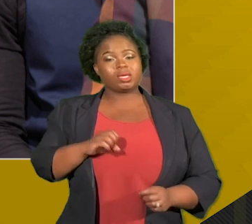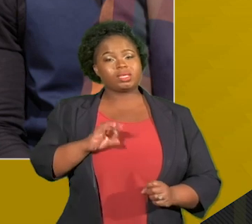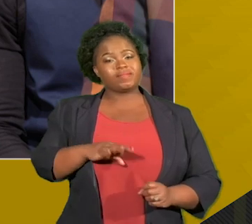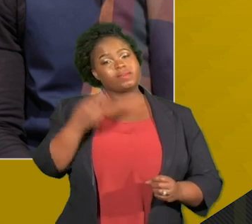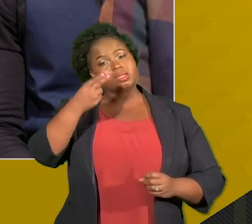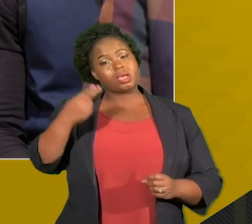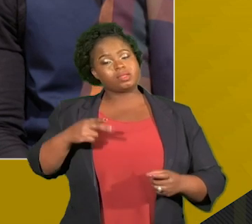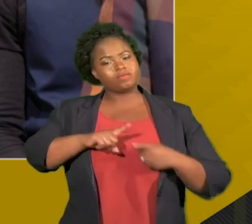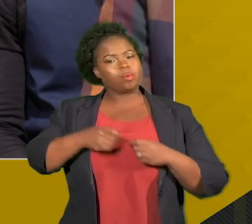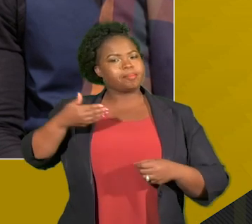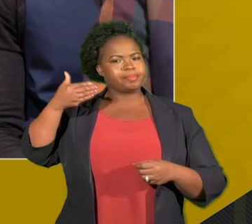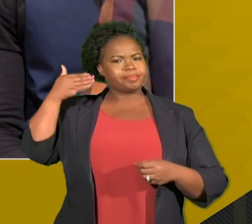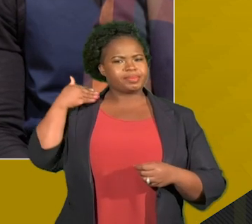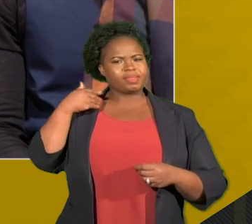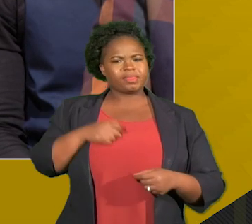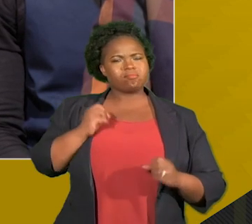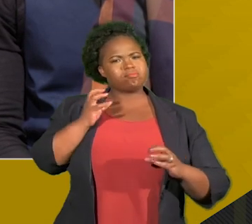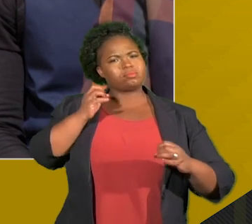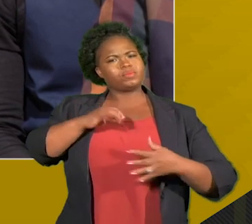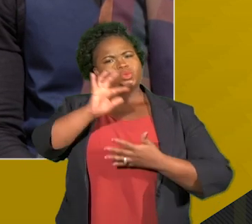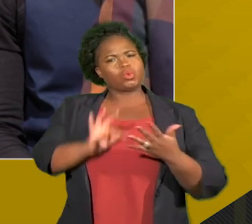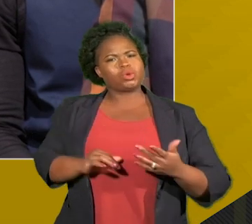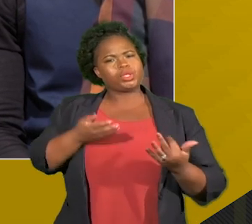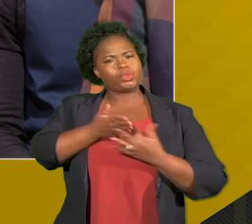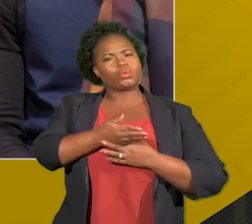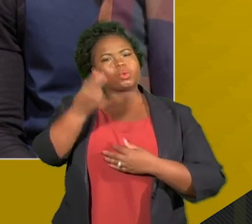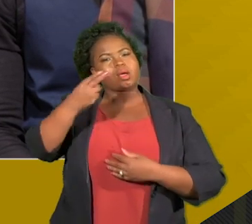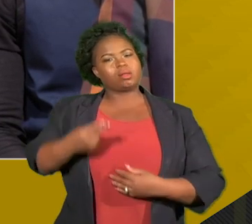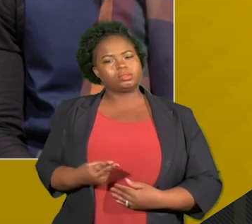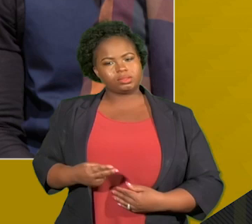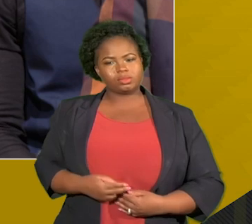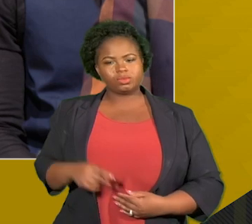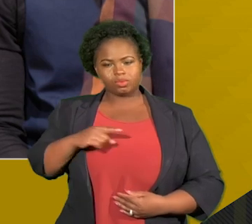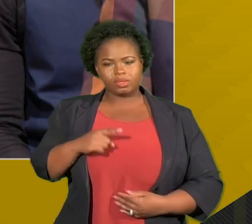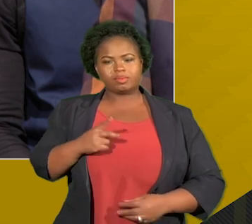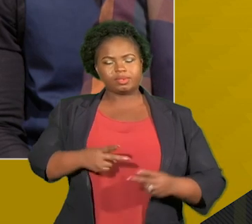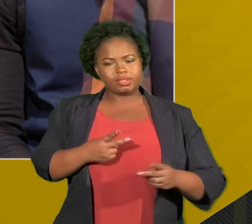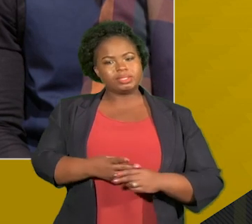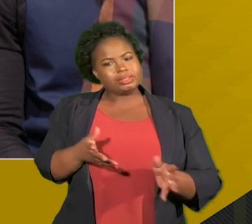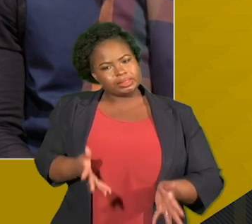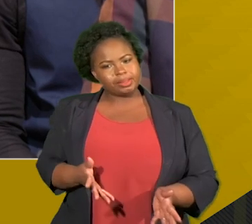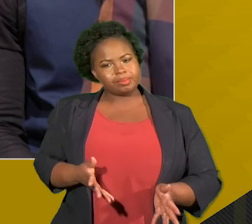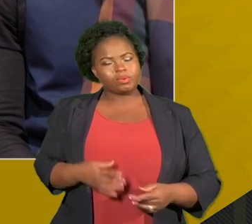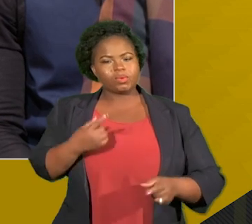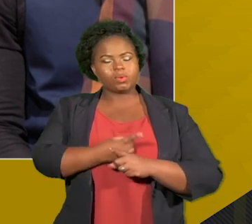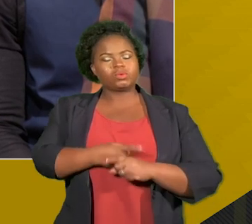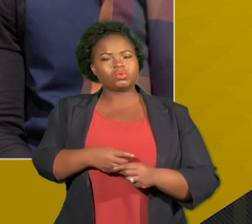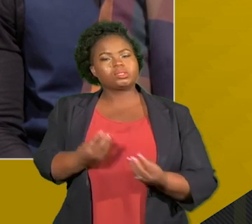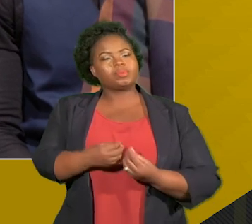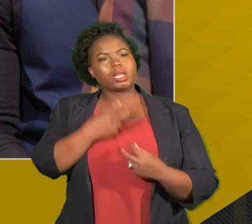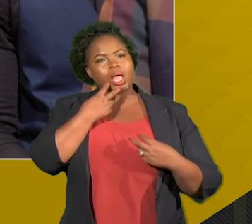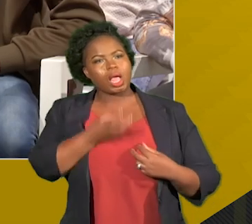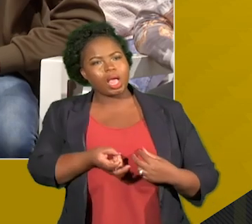know? And it brings the story out in, you know? As I said, I'm going to repeat it again, the va-va-voom, you know? So I